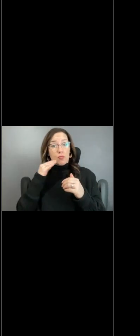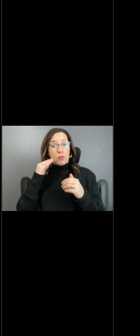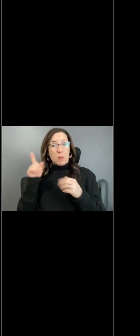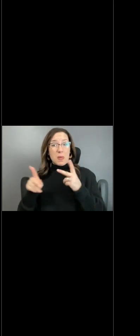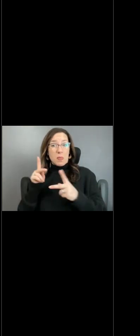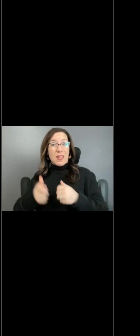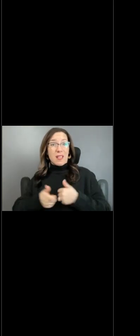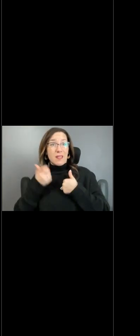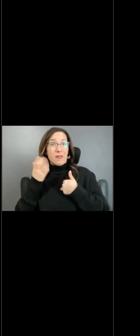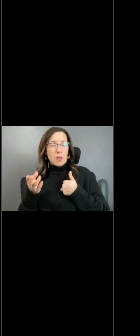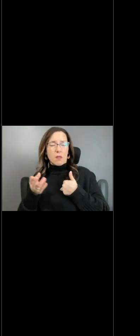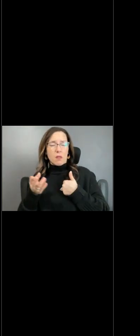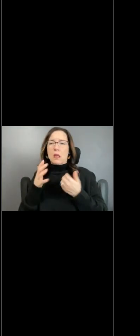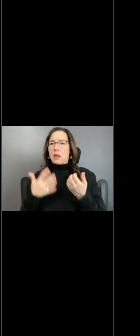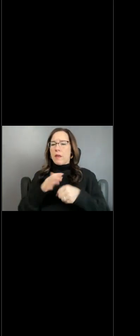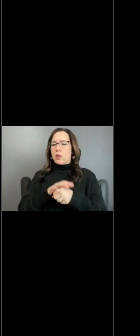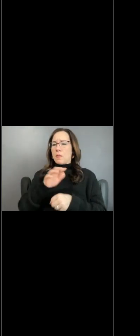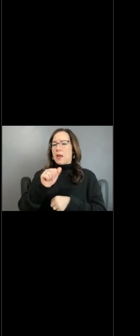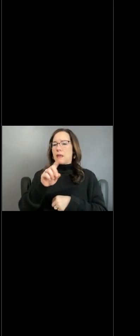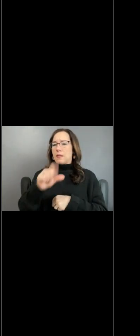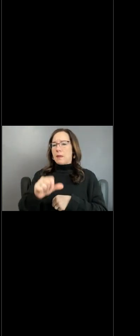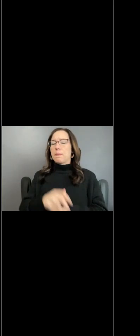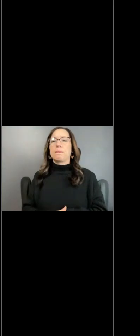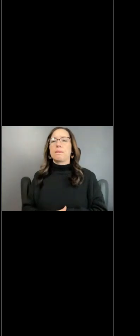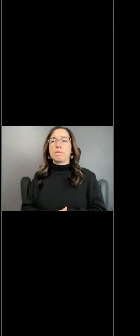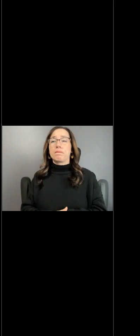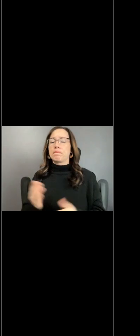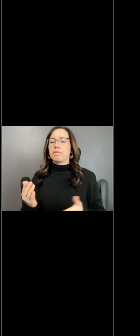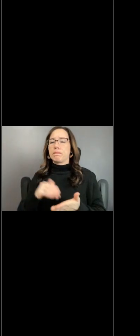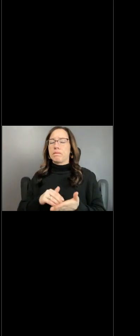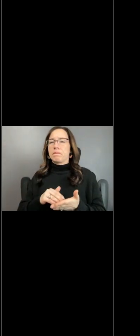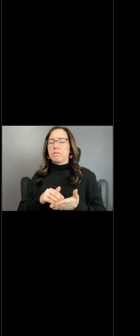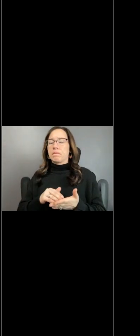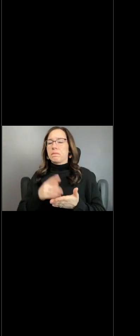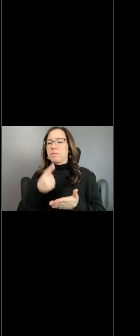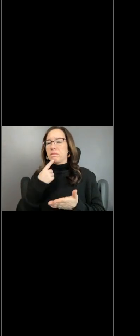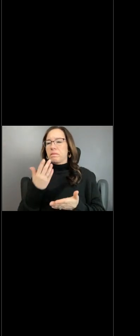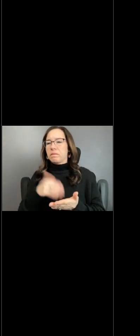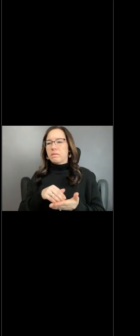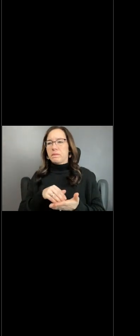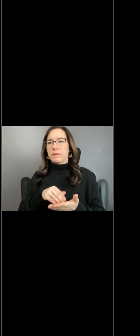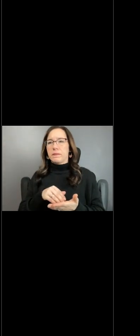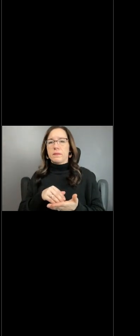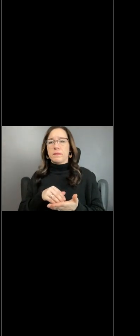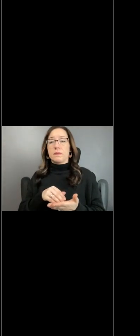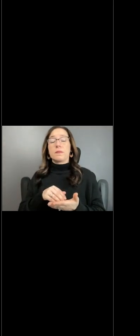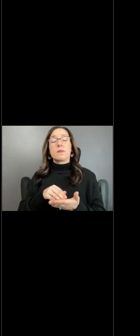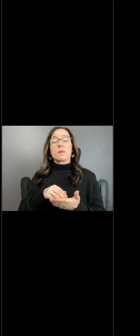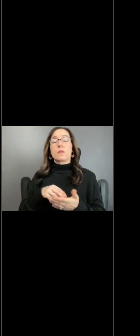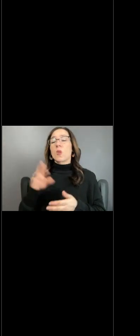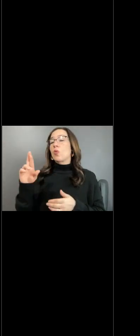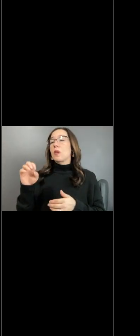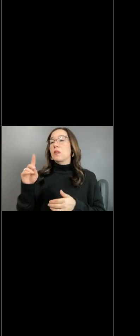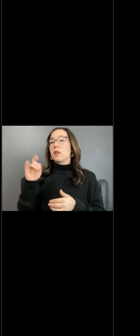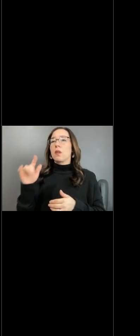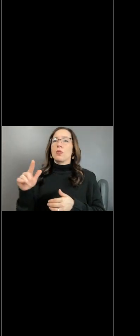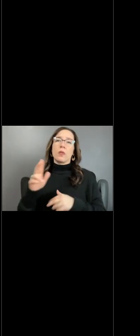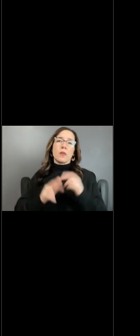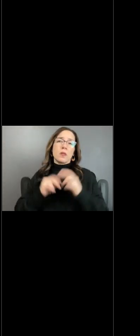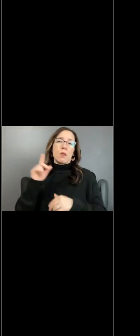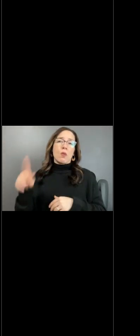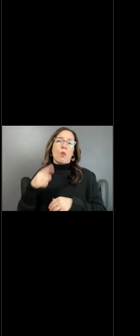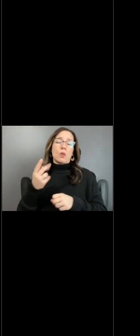is covered by the ADA. And again, let me go back and repeat that. In fact, residential facilities only used